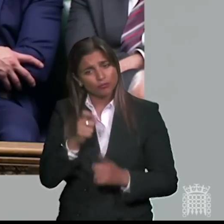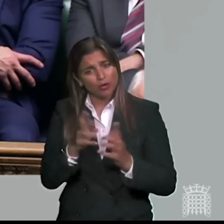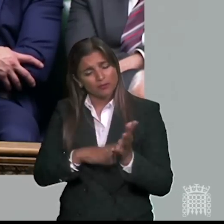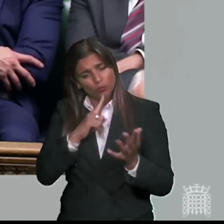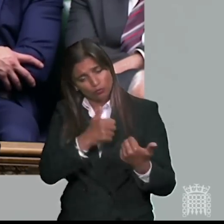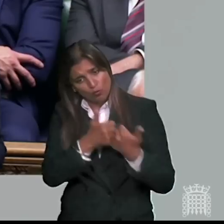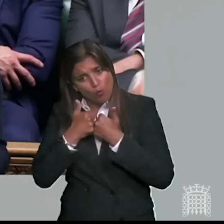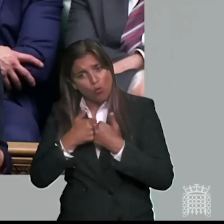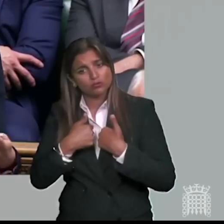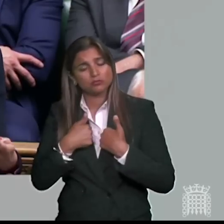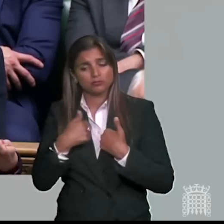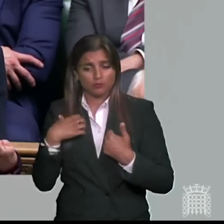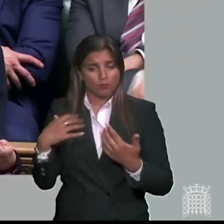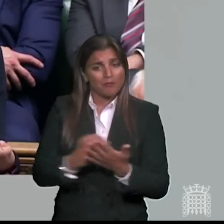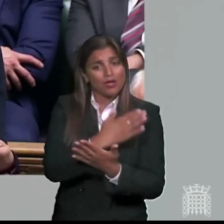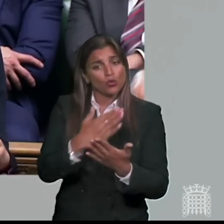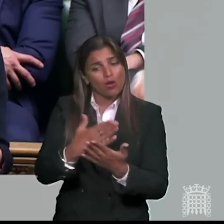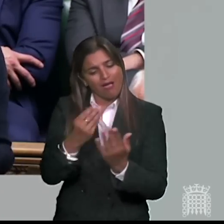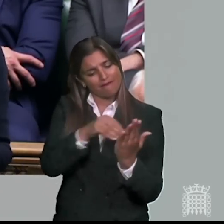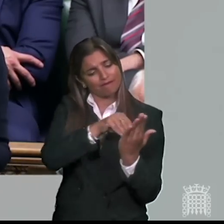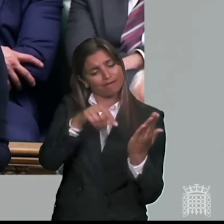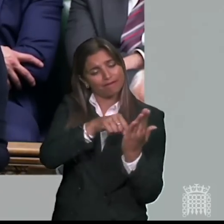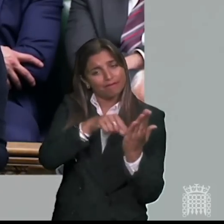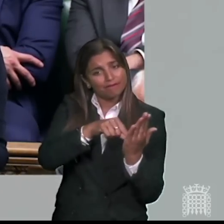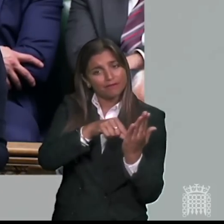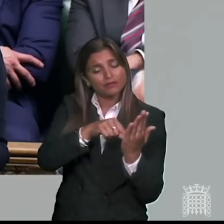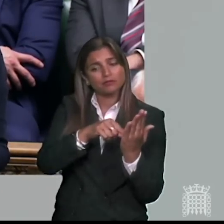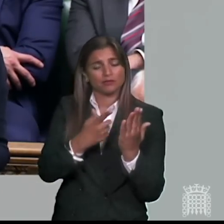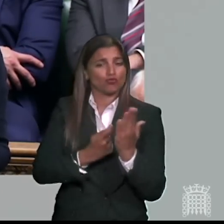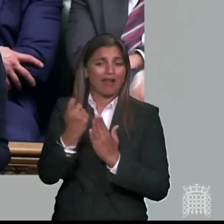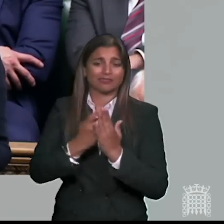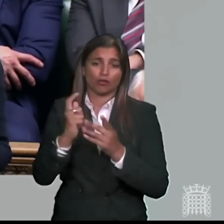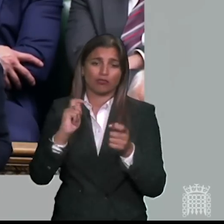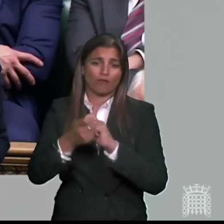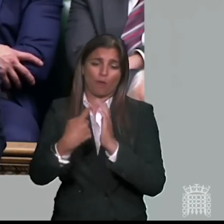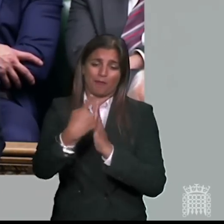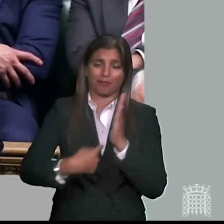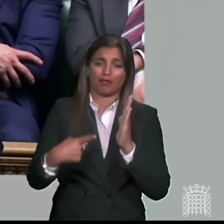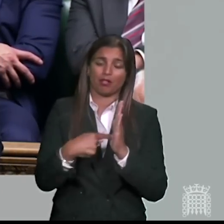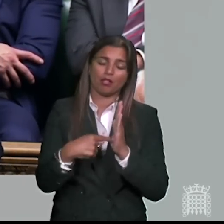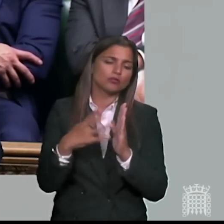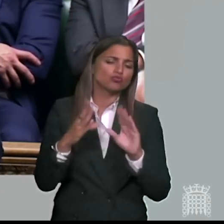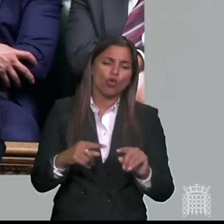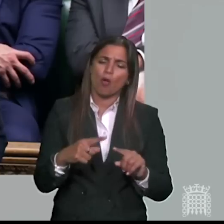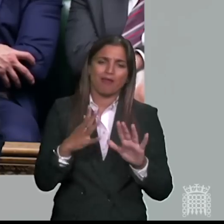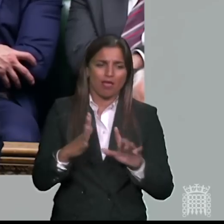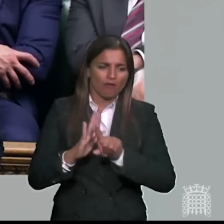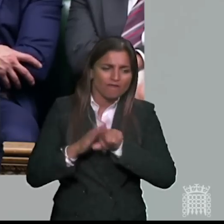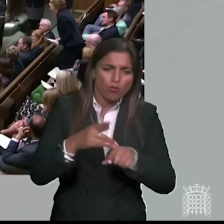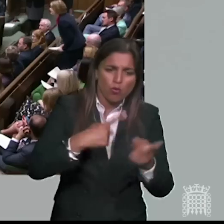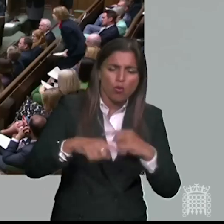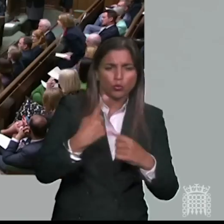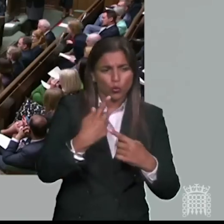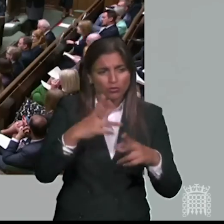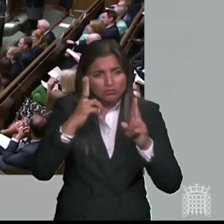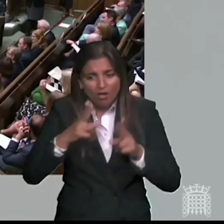call for the inclusion of a clause within the long overdue Renters Reform Bill to outlaw this practice and protect bereaved